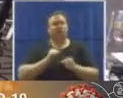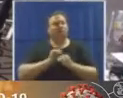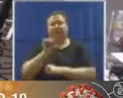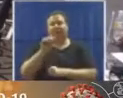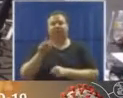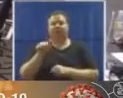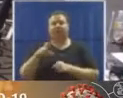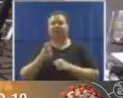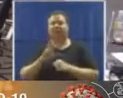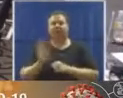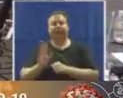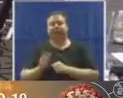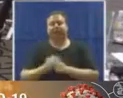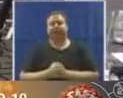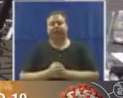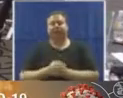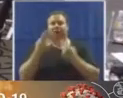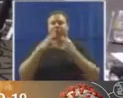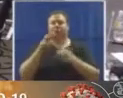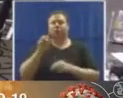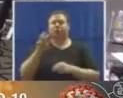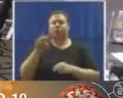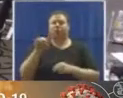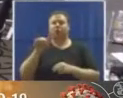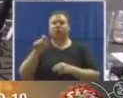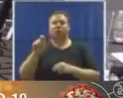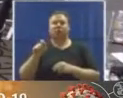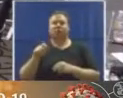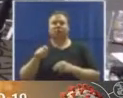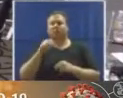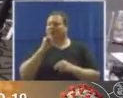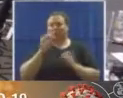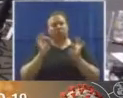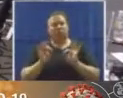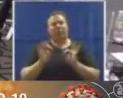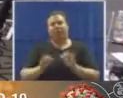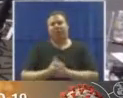you. Honourable Swartz, I don't think that is proper.